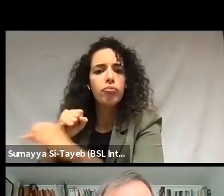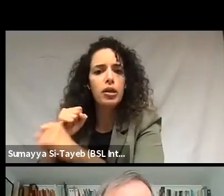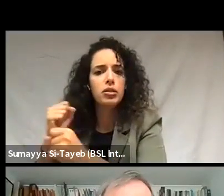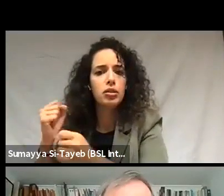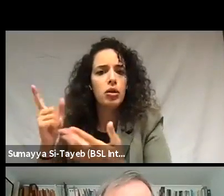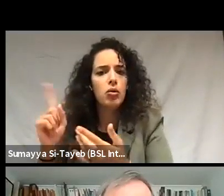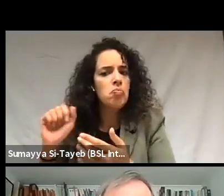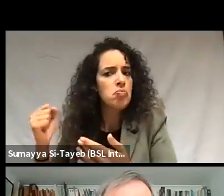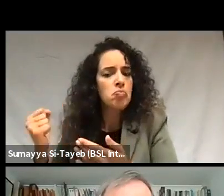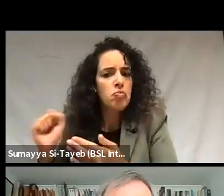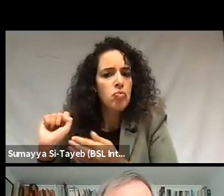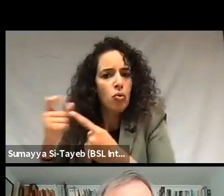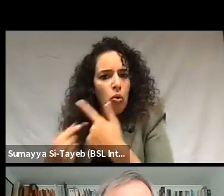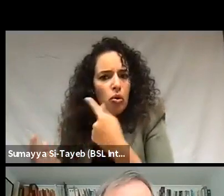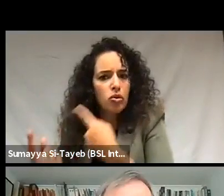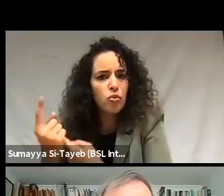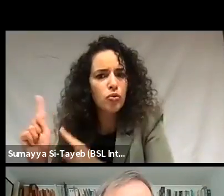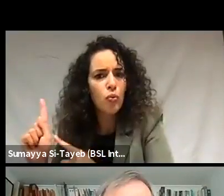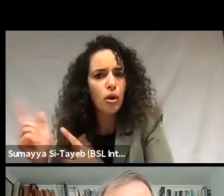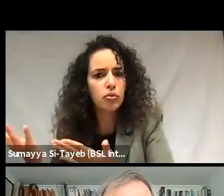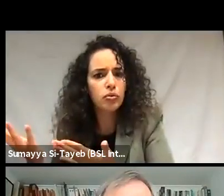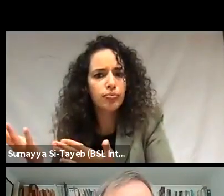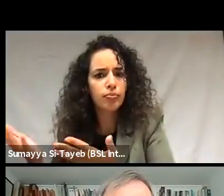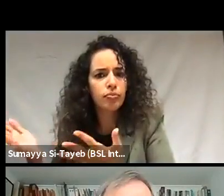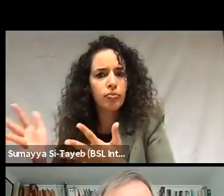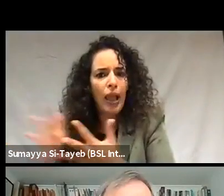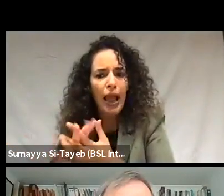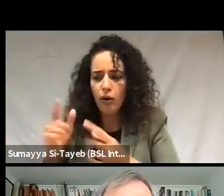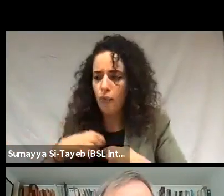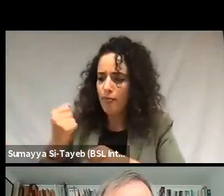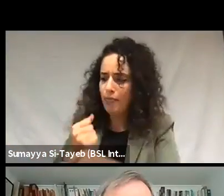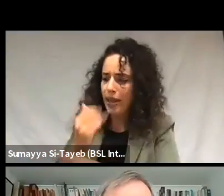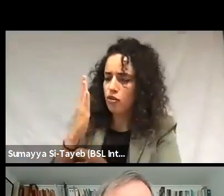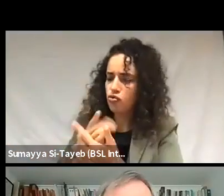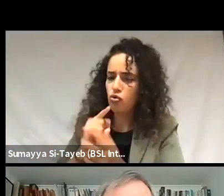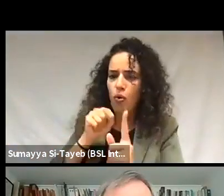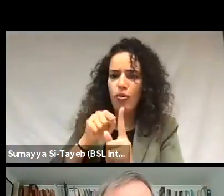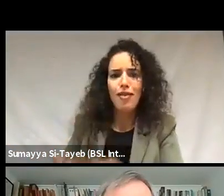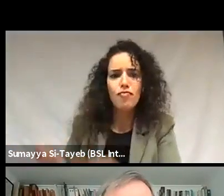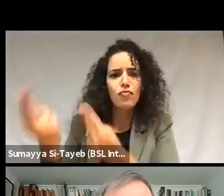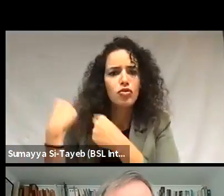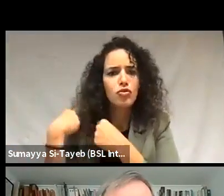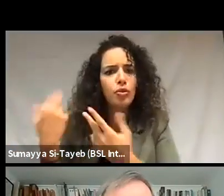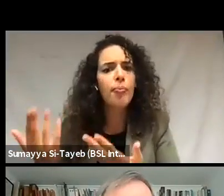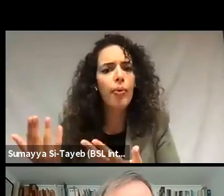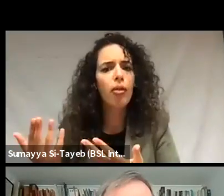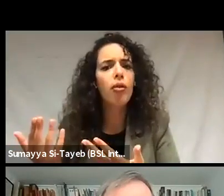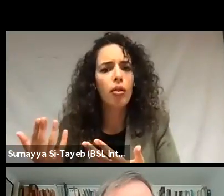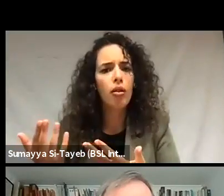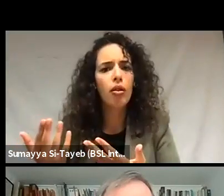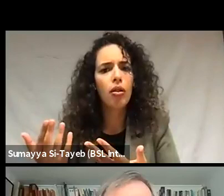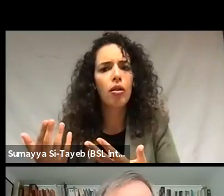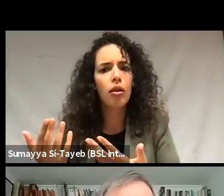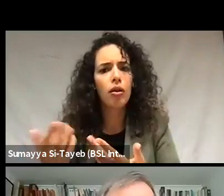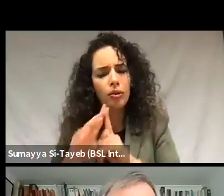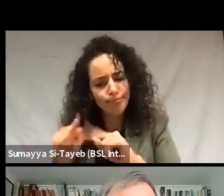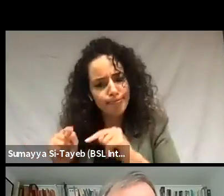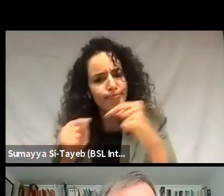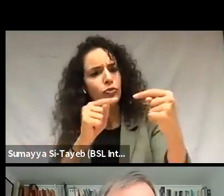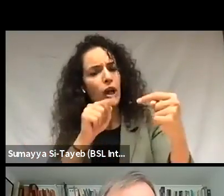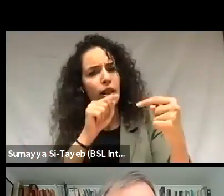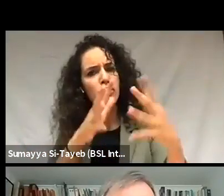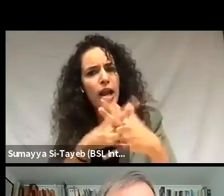people? How should they be held to account by, you know, by their peers, by the